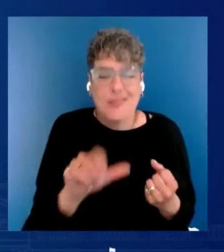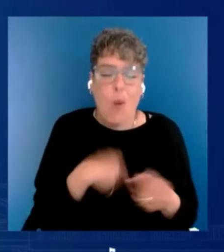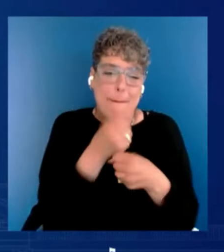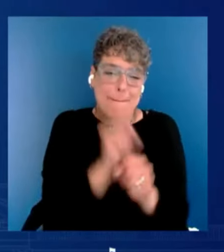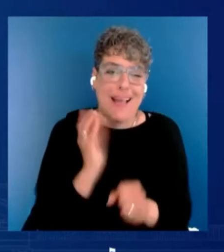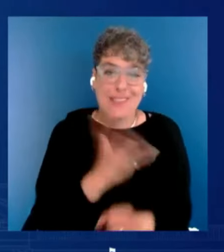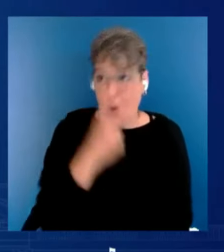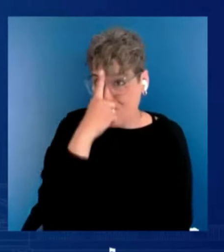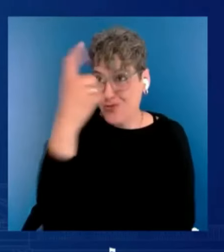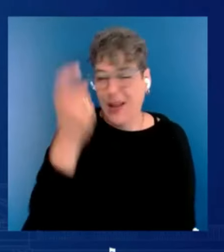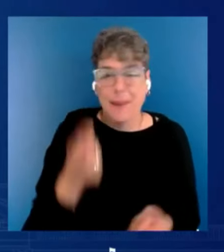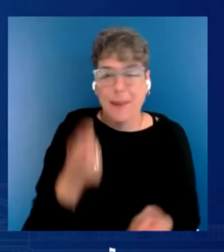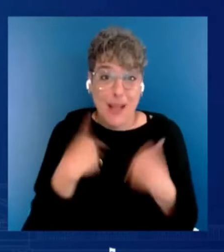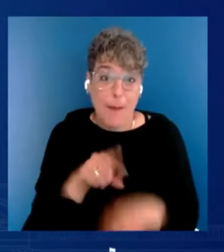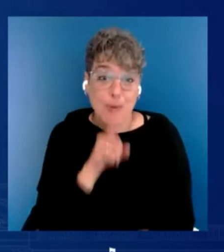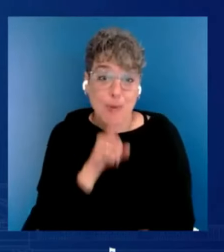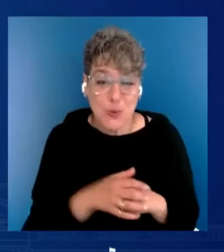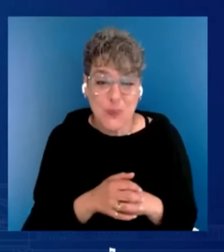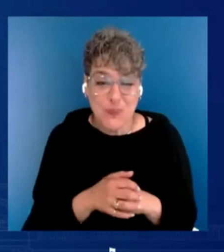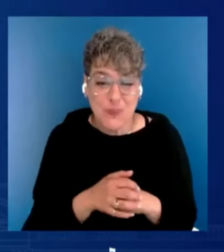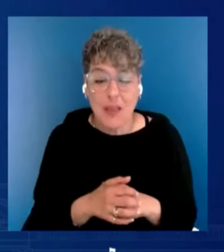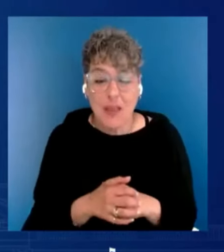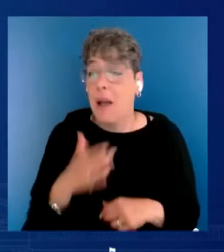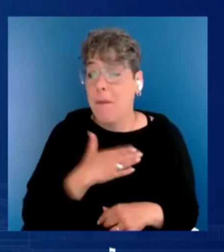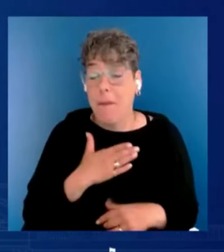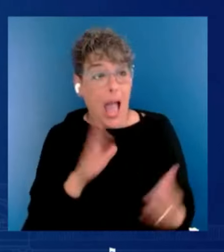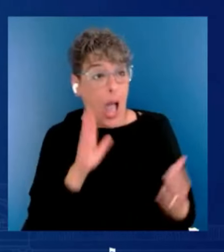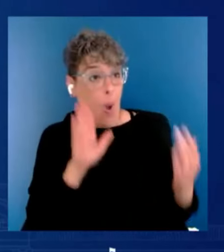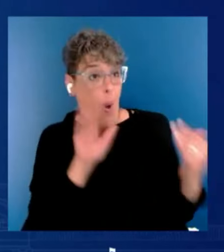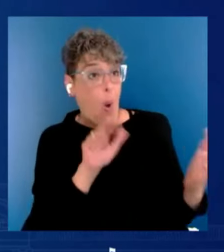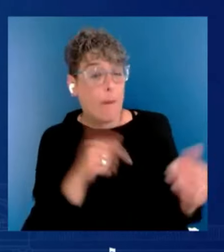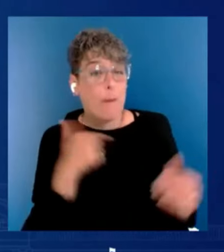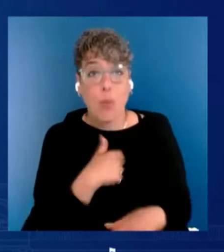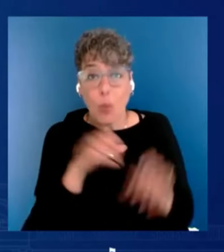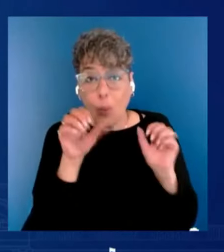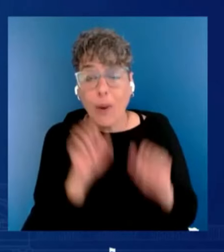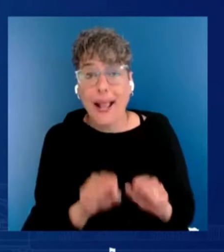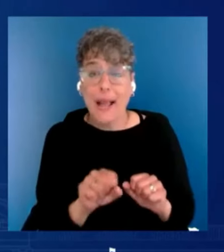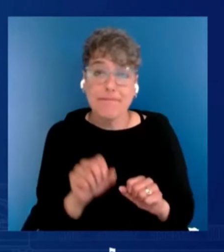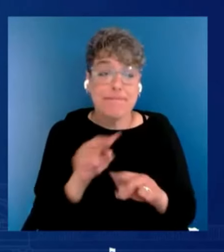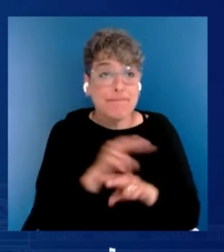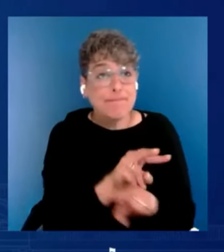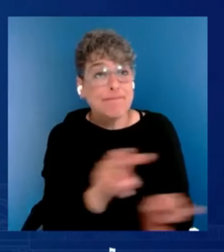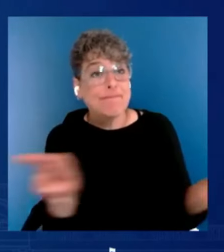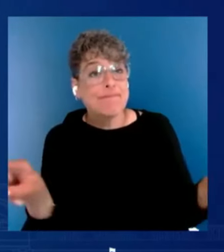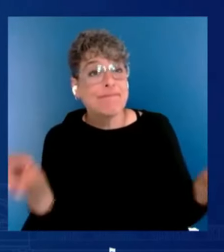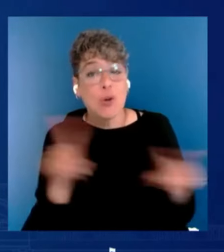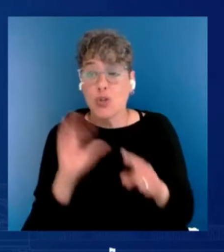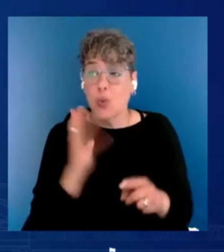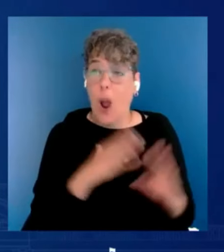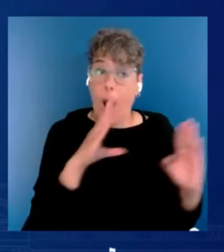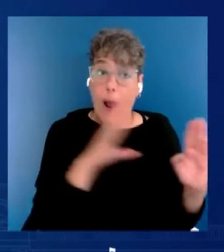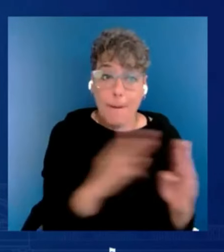to the future, my hope is that we will look at our community and at our heritage with a sense